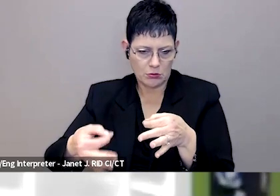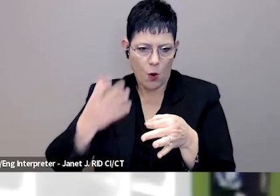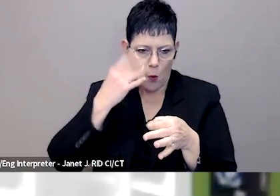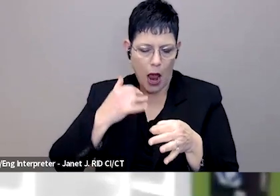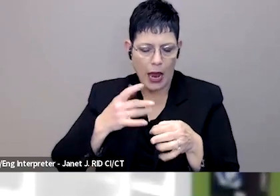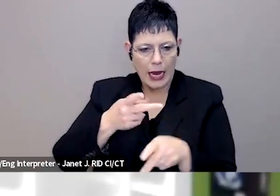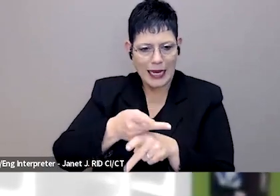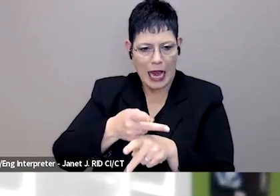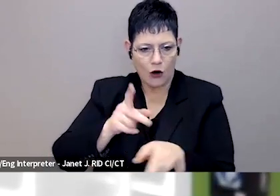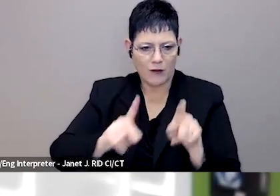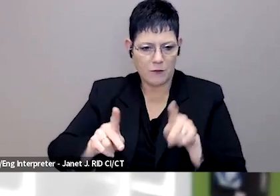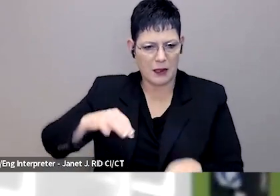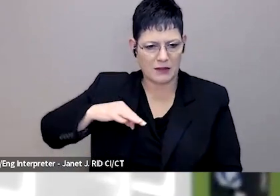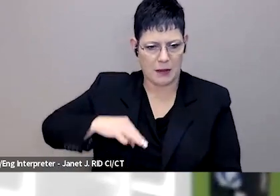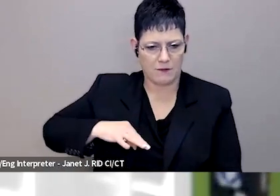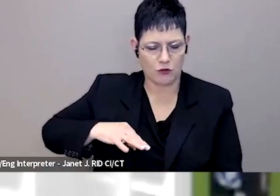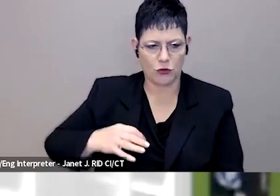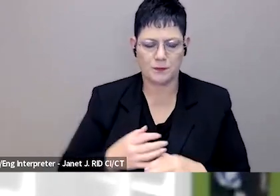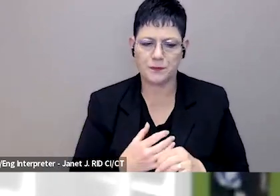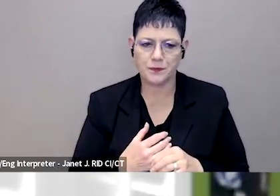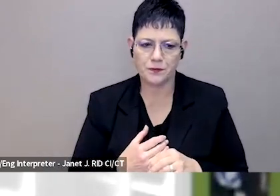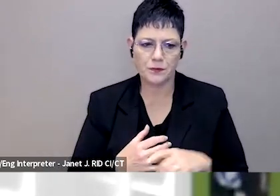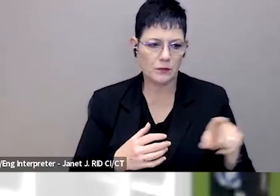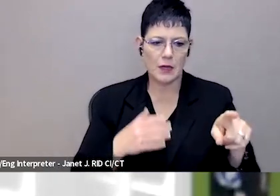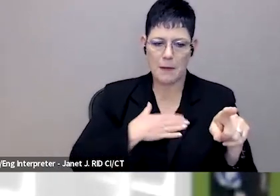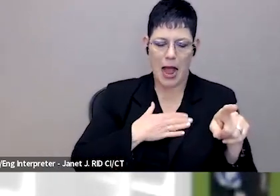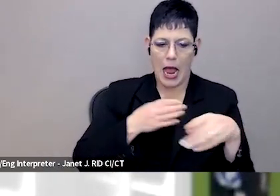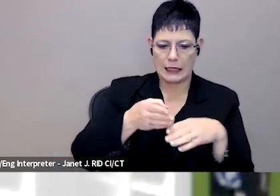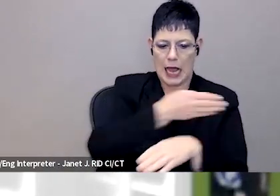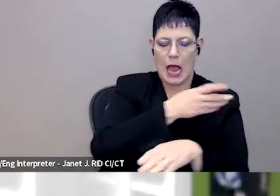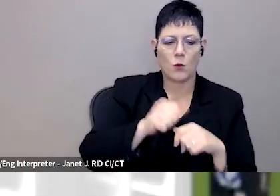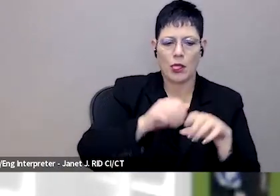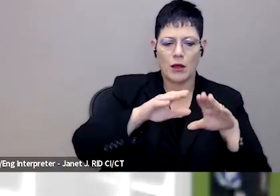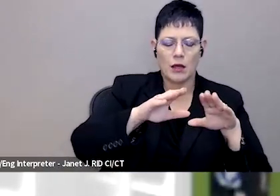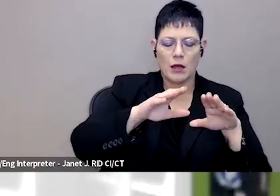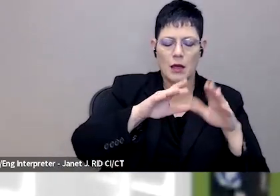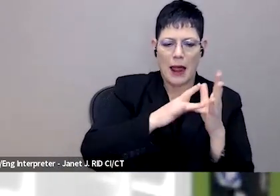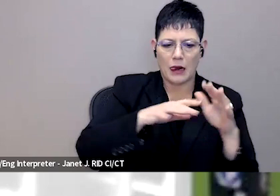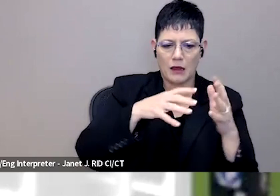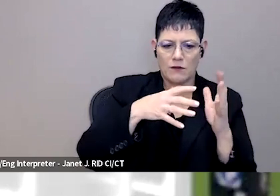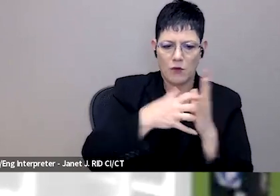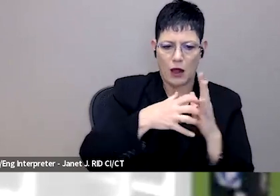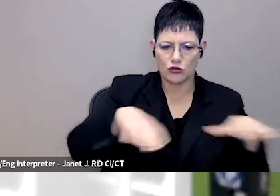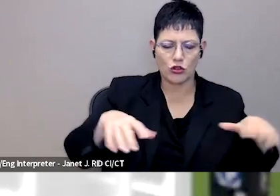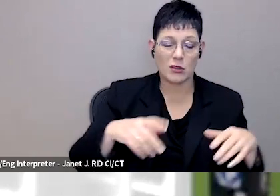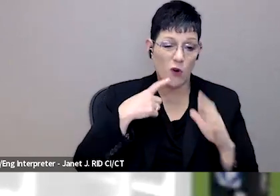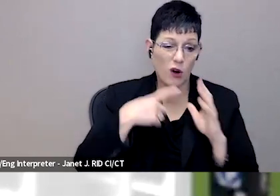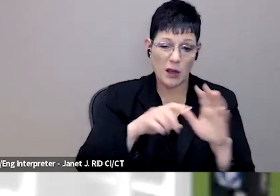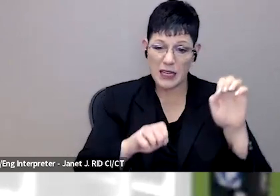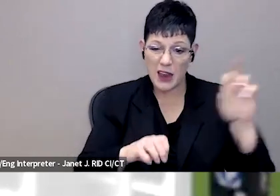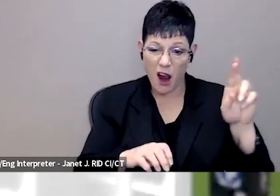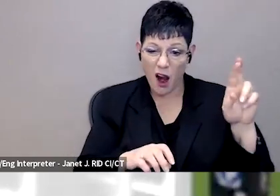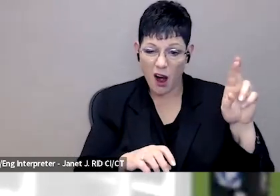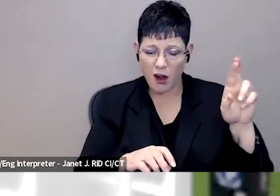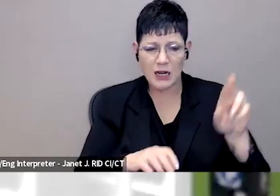I completely agree. On my side, on medically fragile children, we can really compare to the alternative is emergency room hospitals. And that is